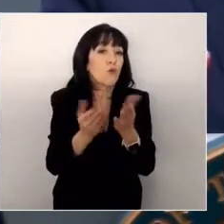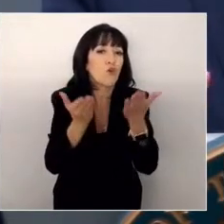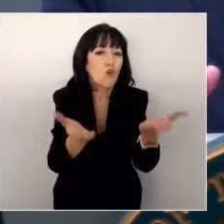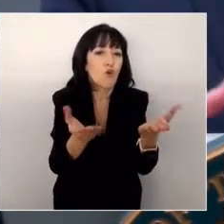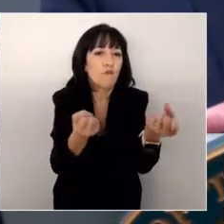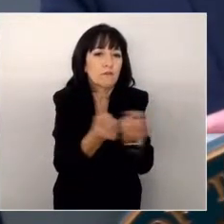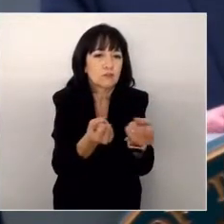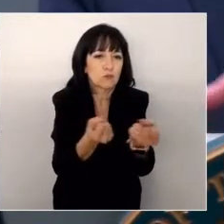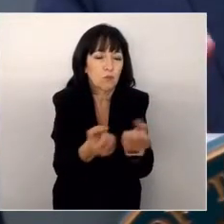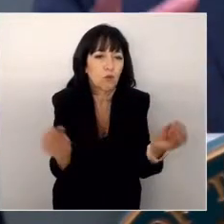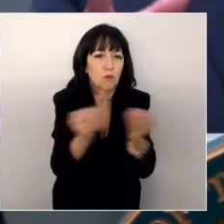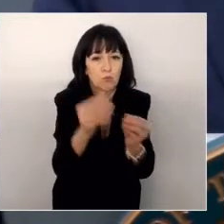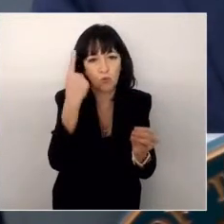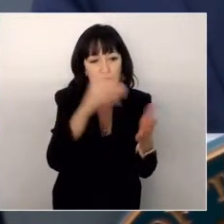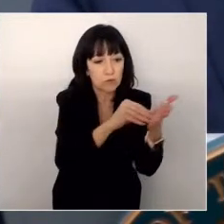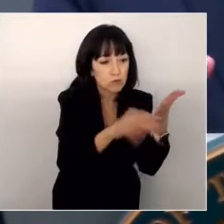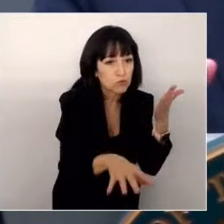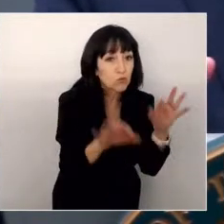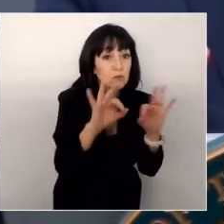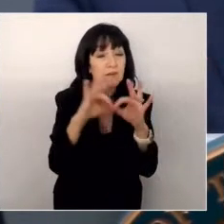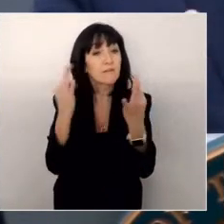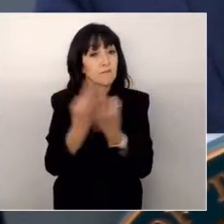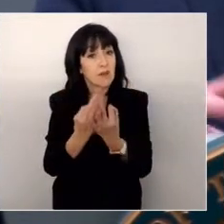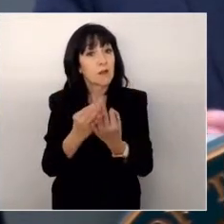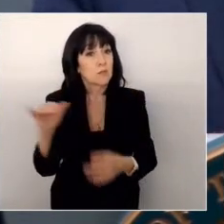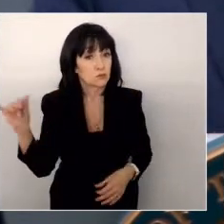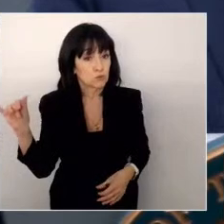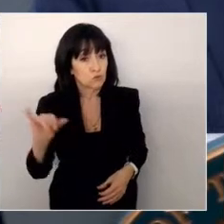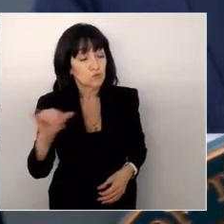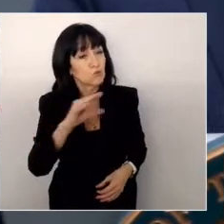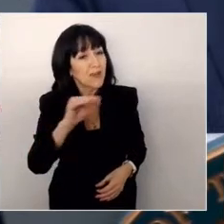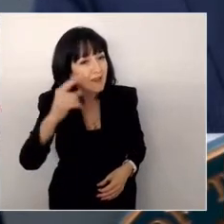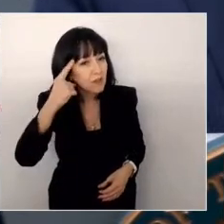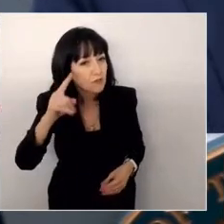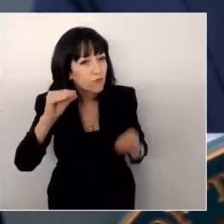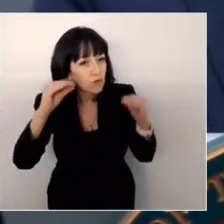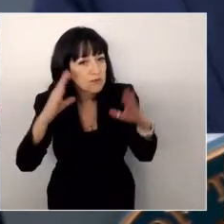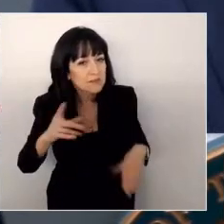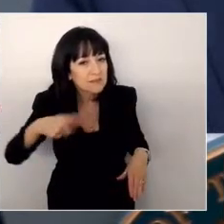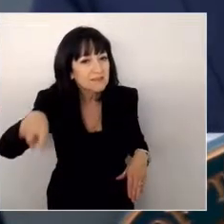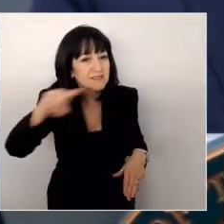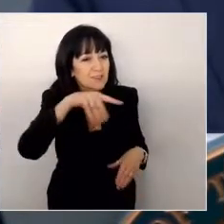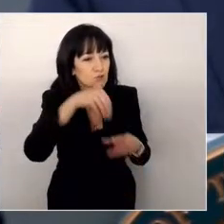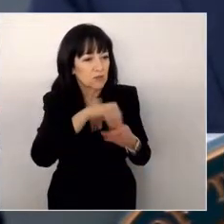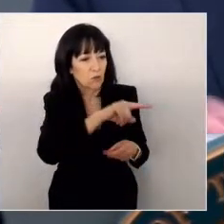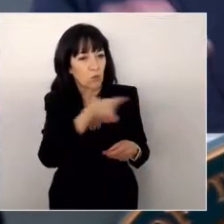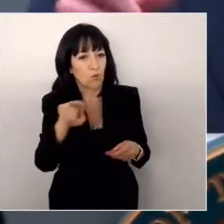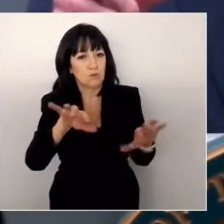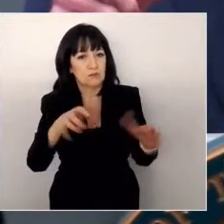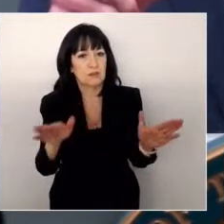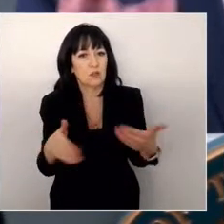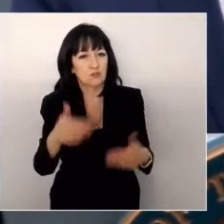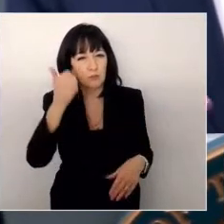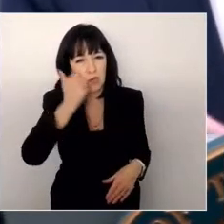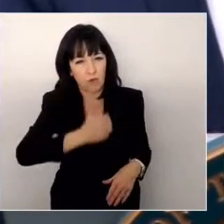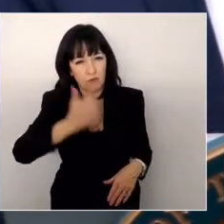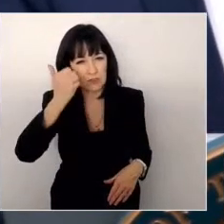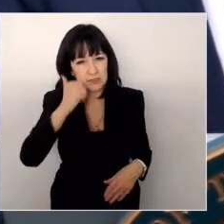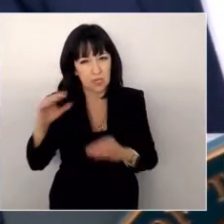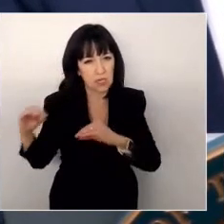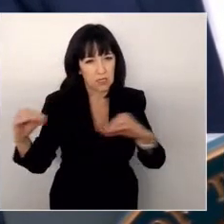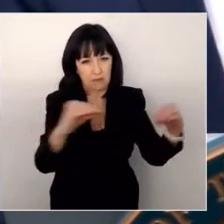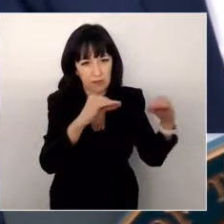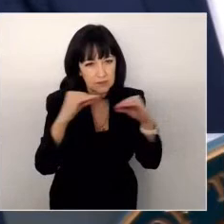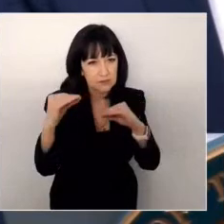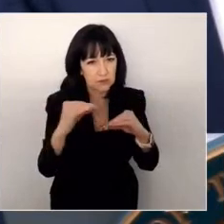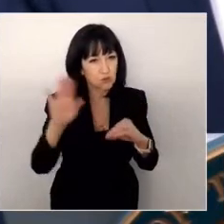students, families, and importantly, for the teachers that are in those classrooms every day. It will place a hyper-focus on